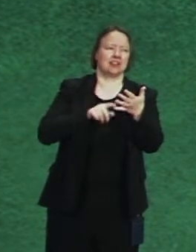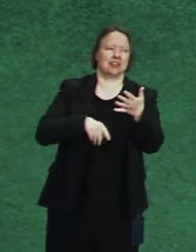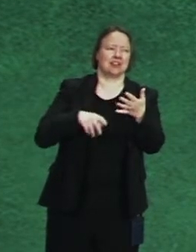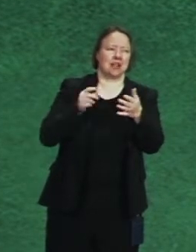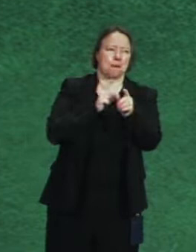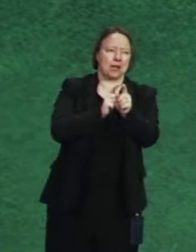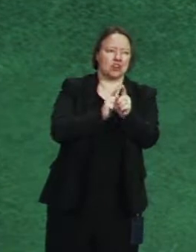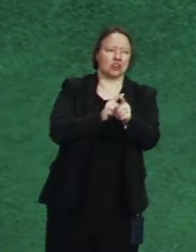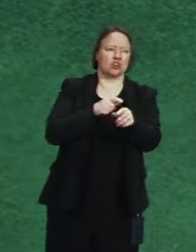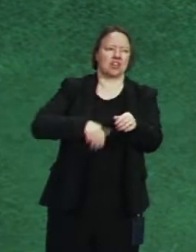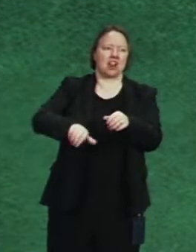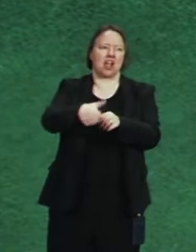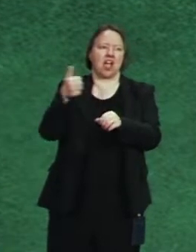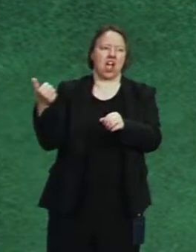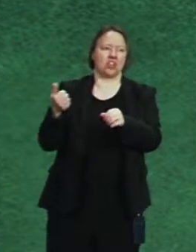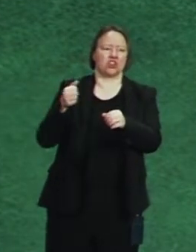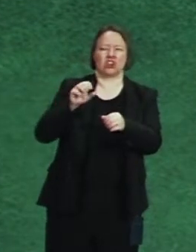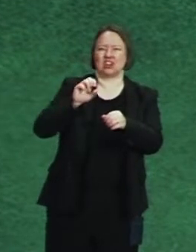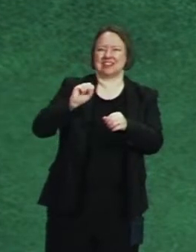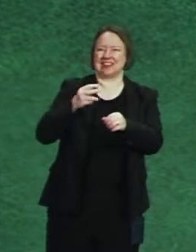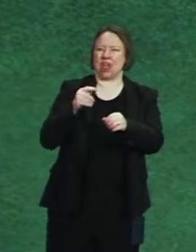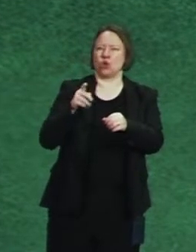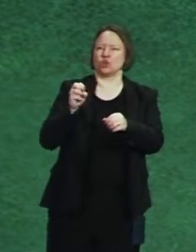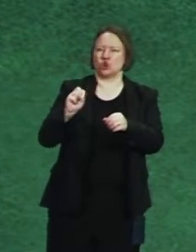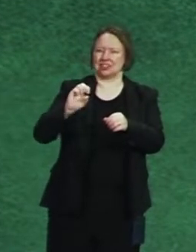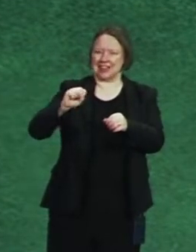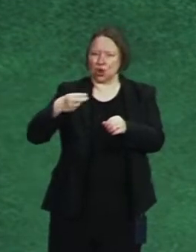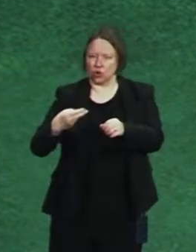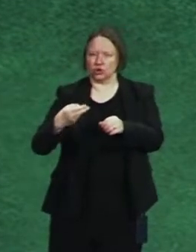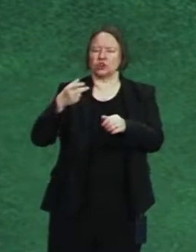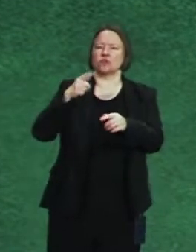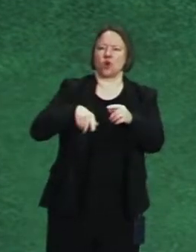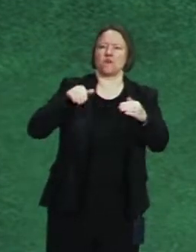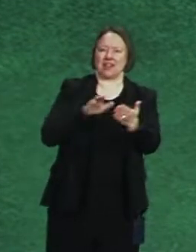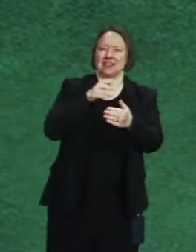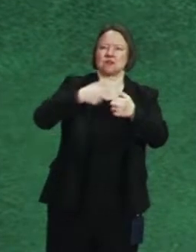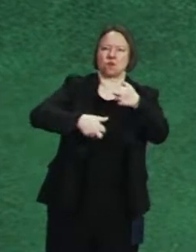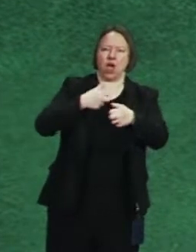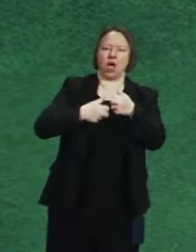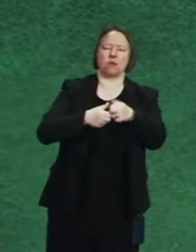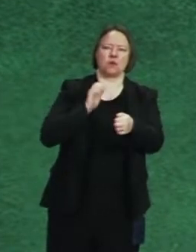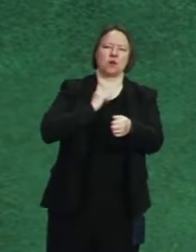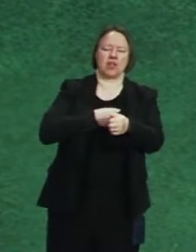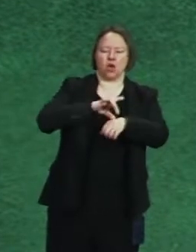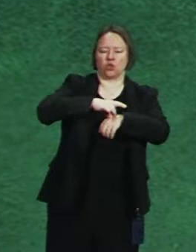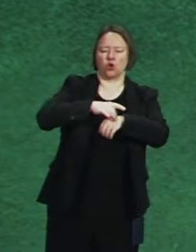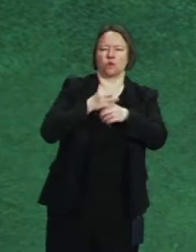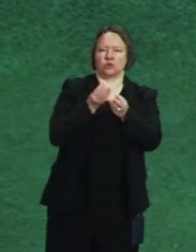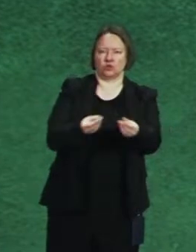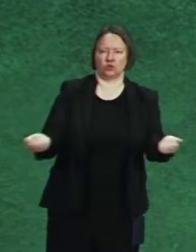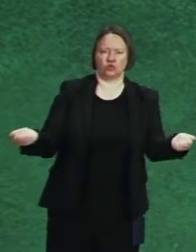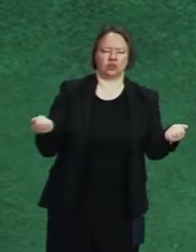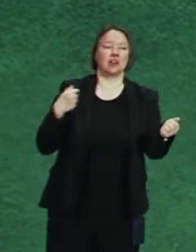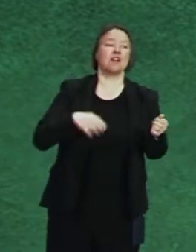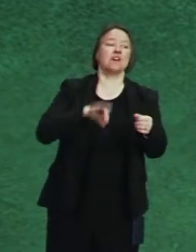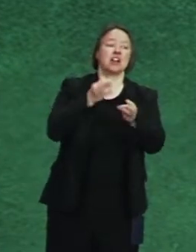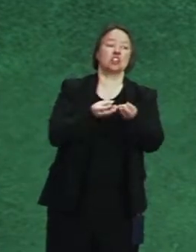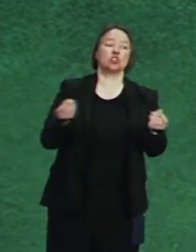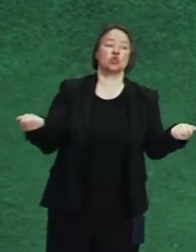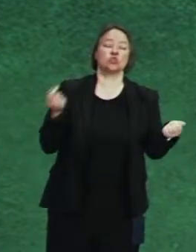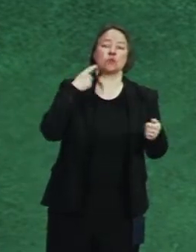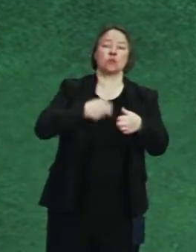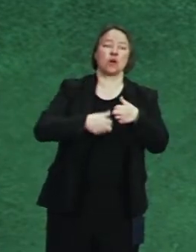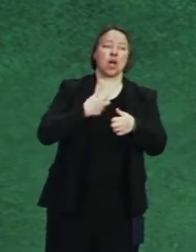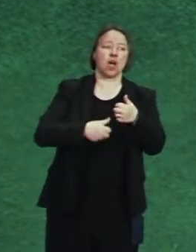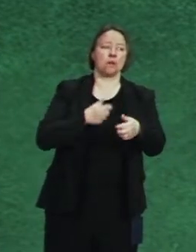of relevant parties to have a diversified view of the problem and an insight into a probable solution. In finding the solution, our